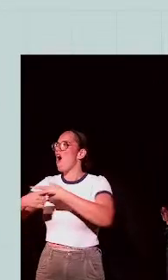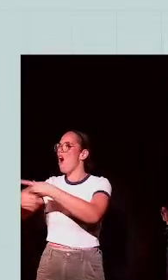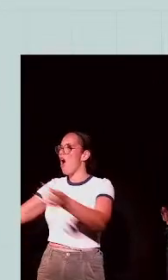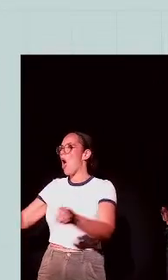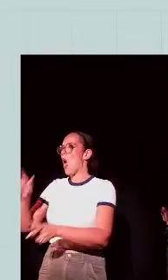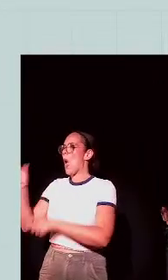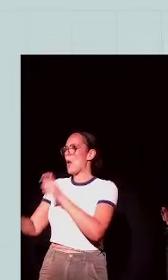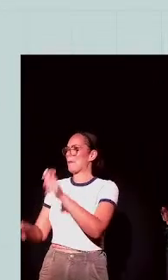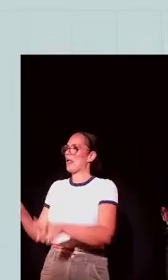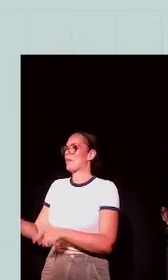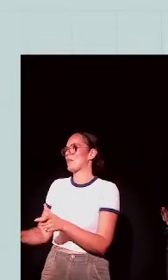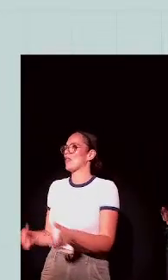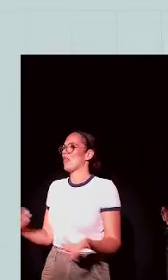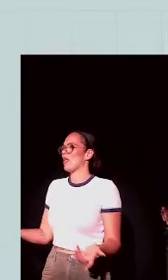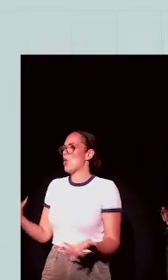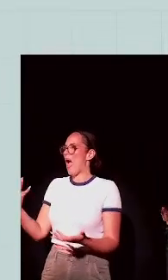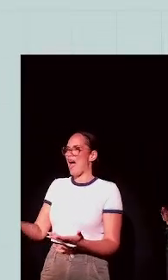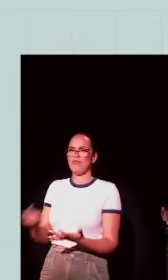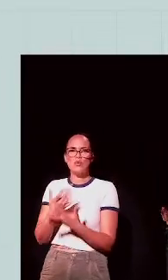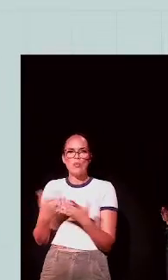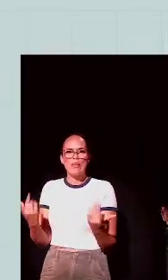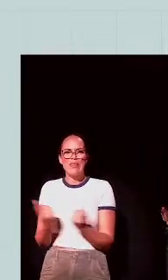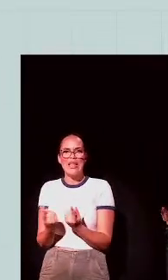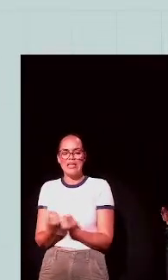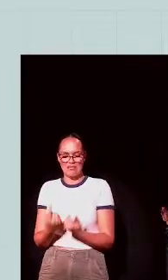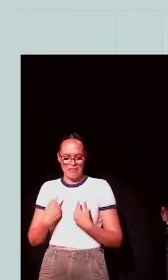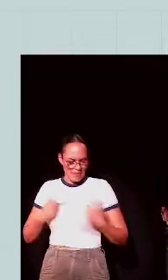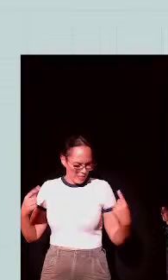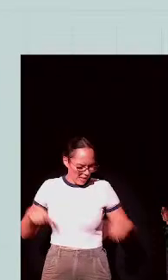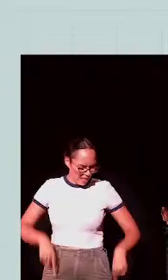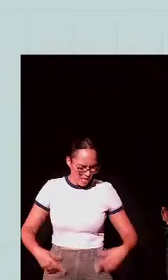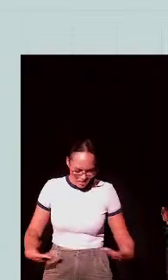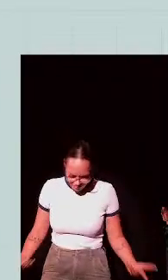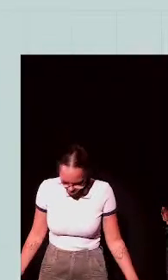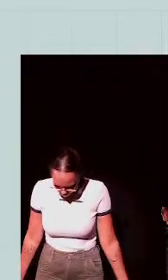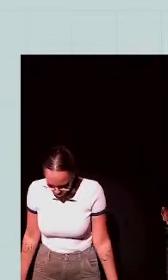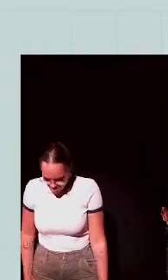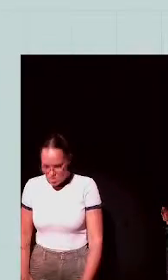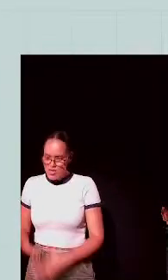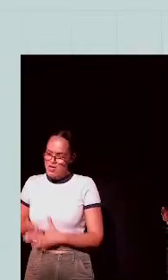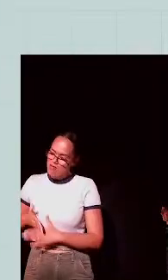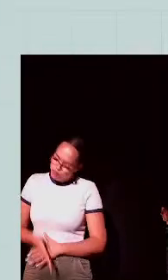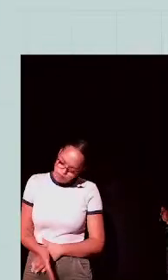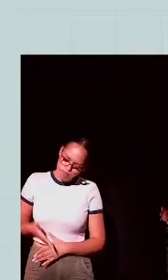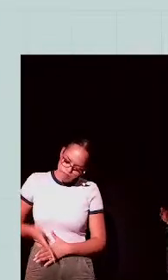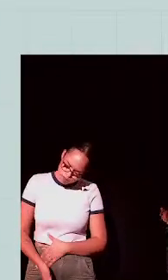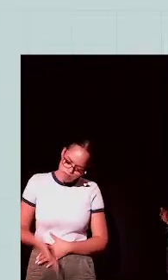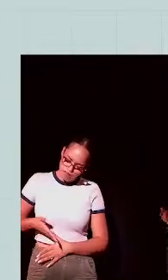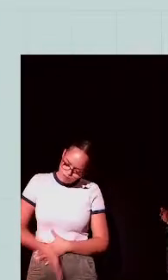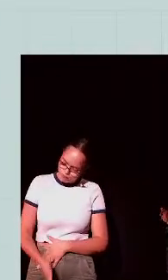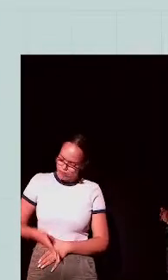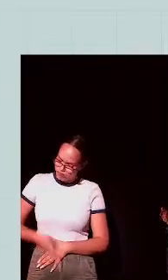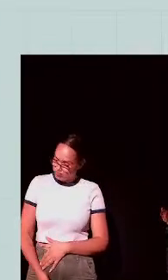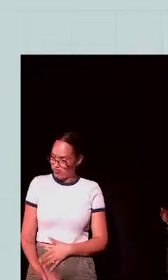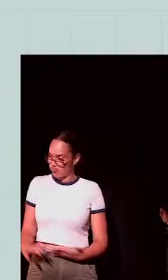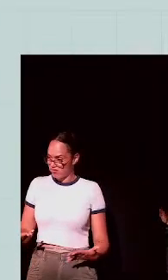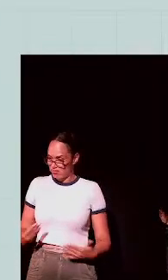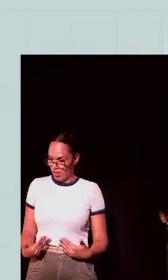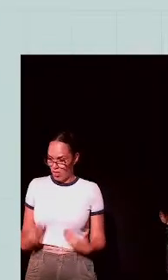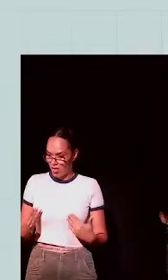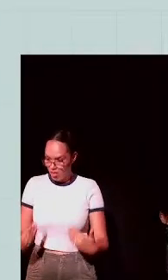have so much when here I am working my ass off and not getting